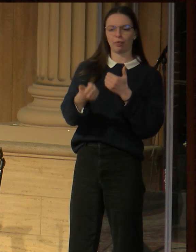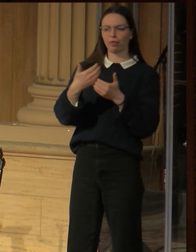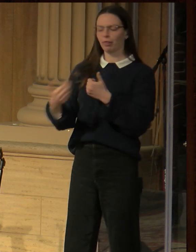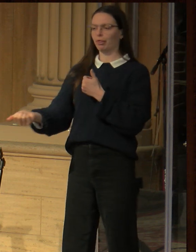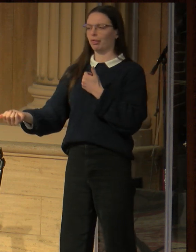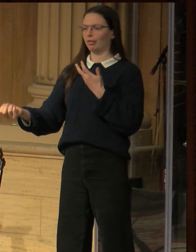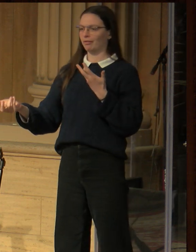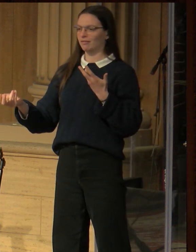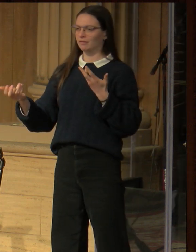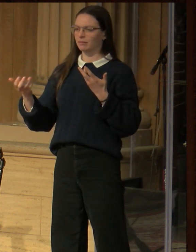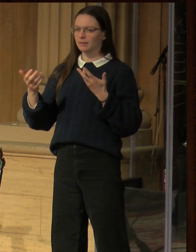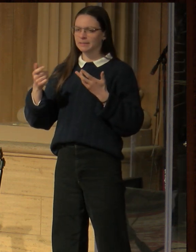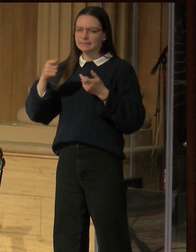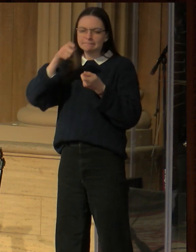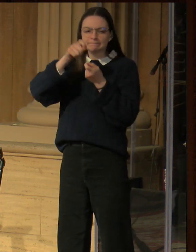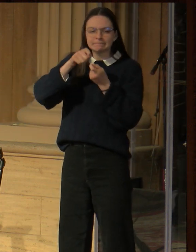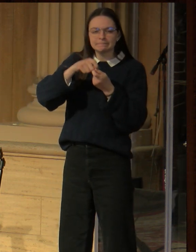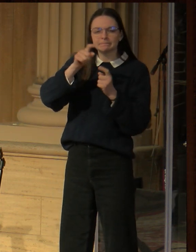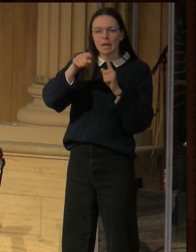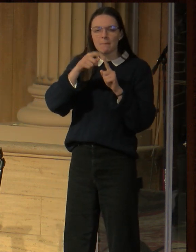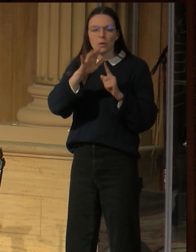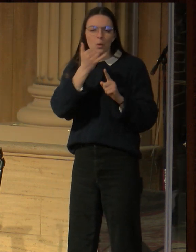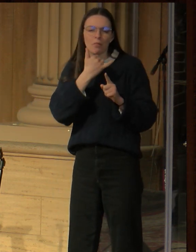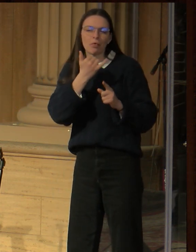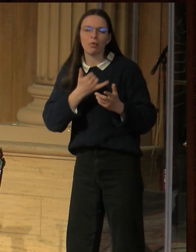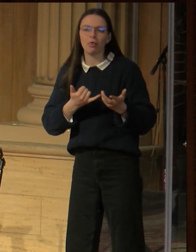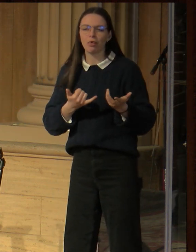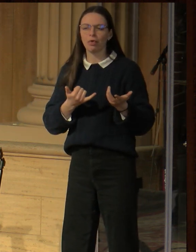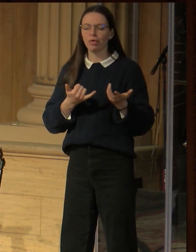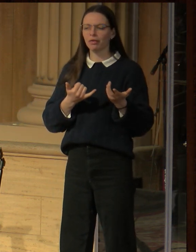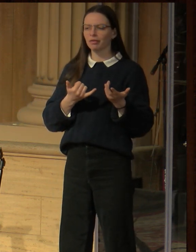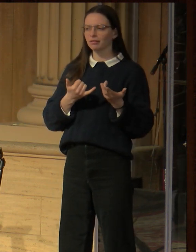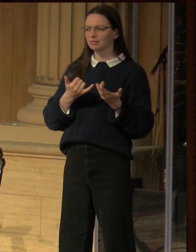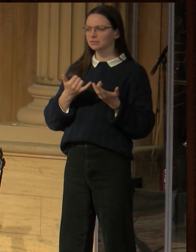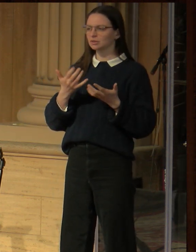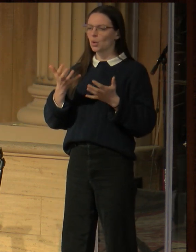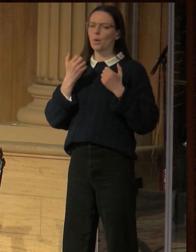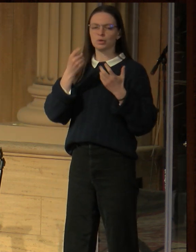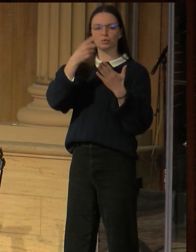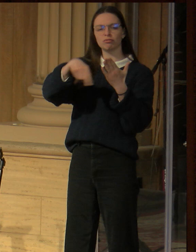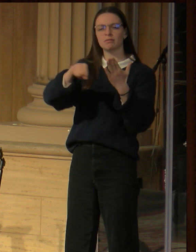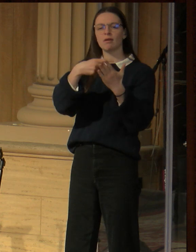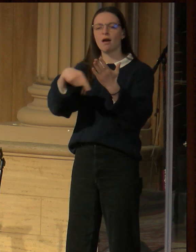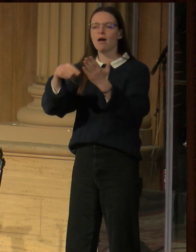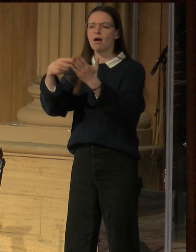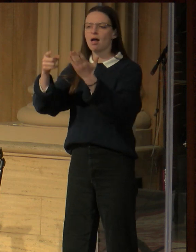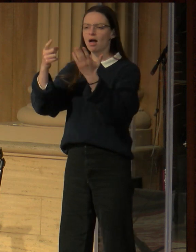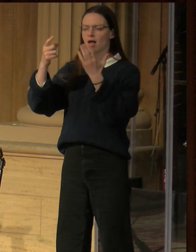more fault-finding and nitpicky, more quick to criticize,